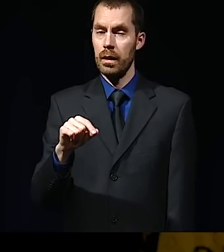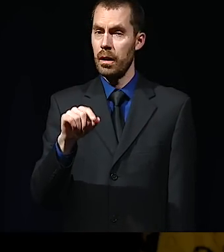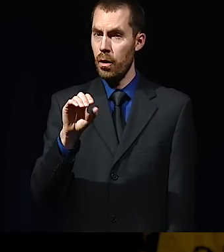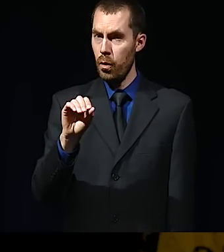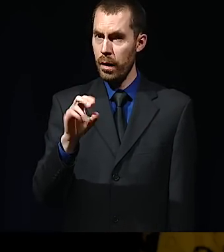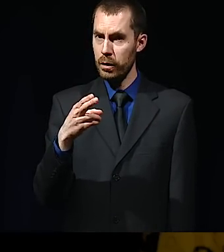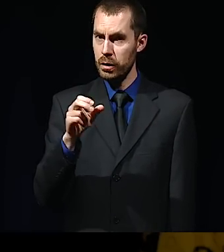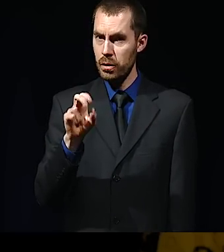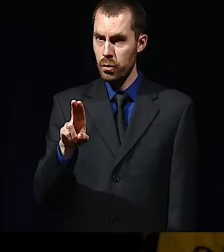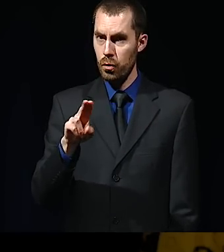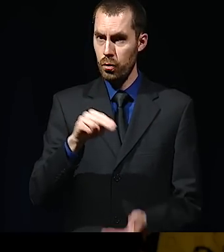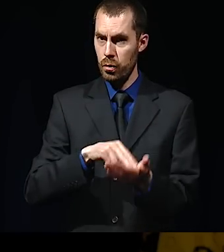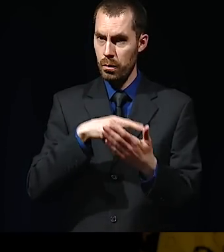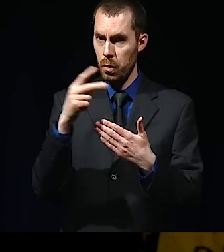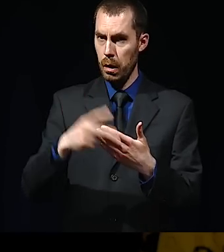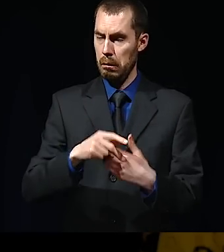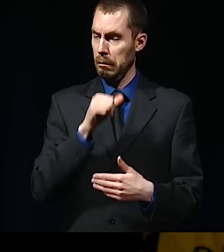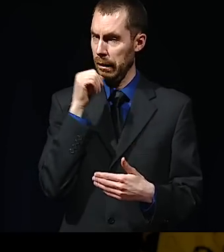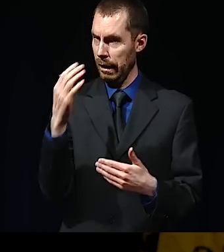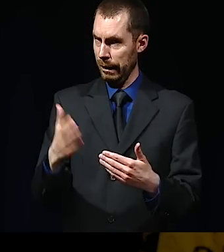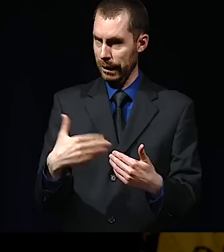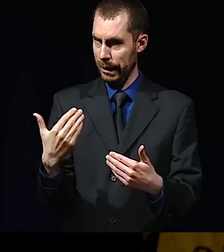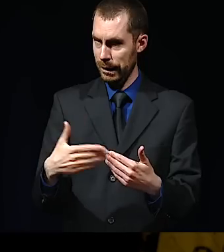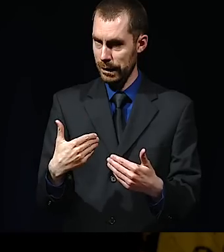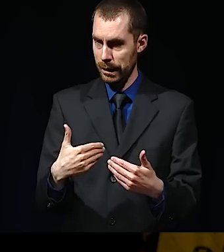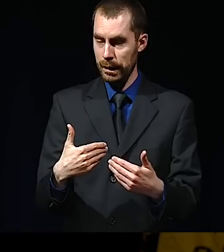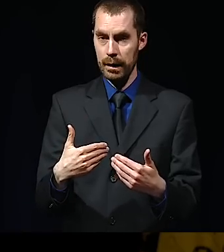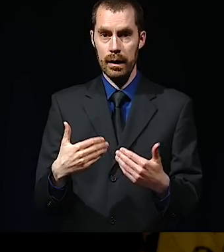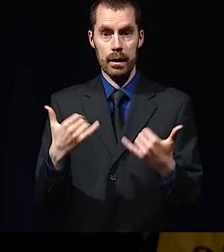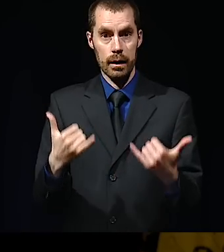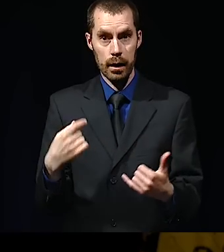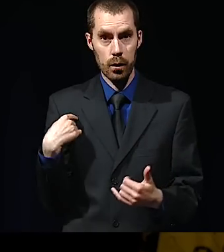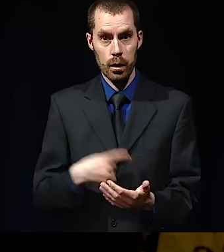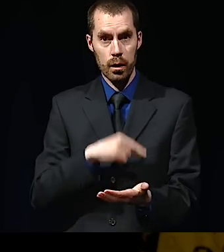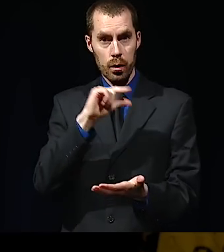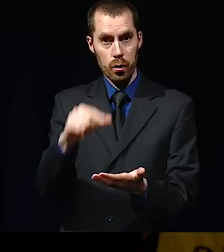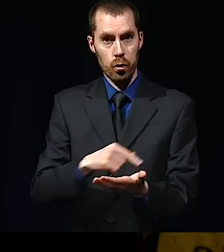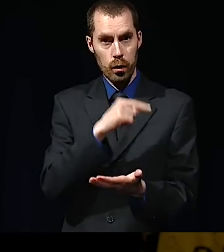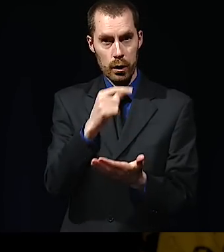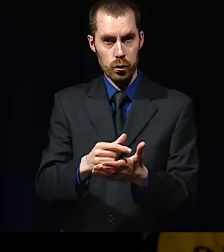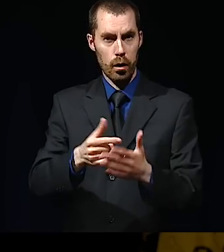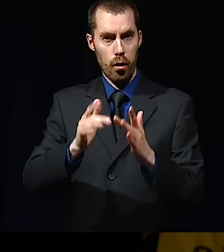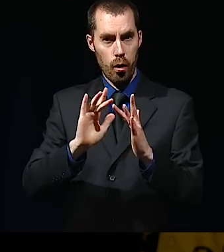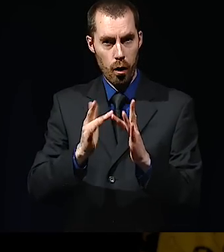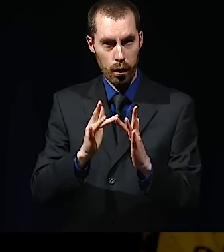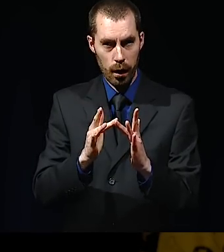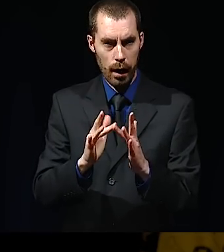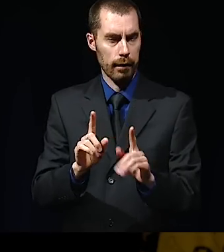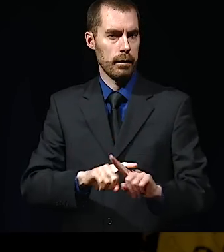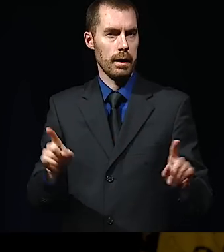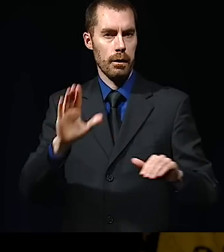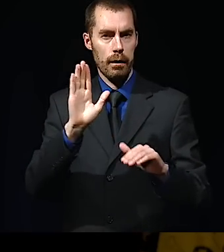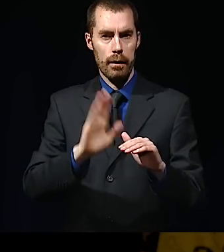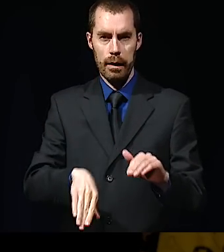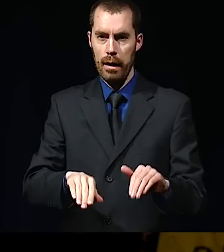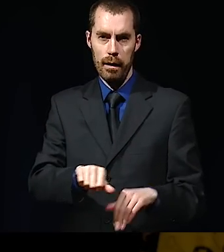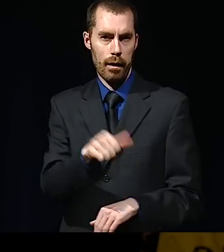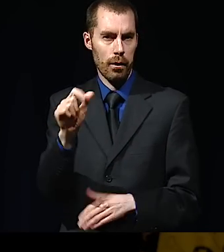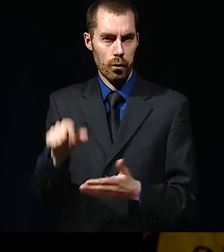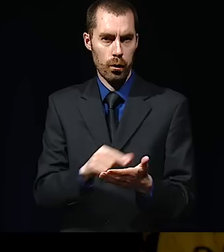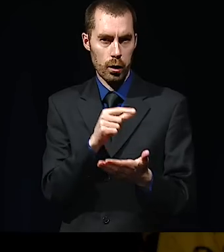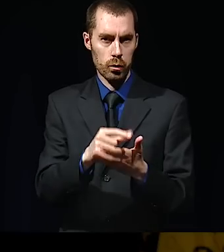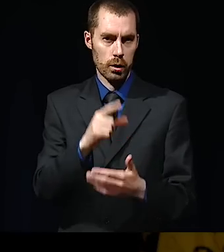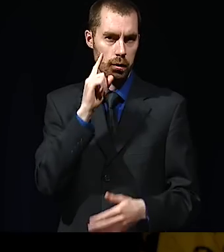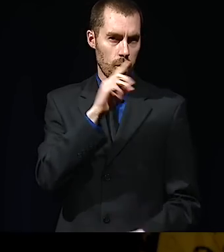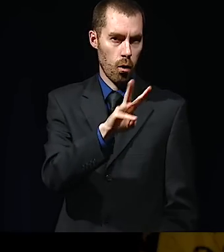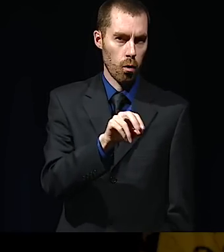rigorous nursing program was not easy, not to mention the fact that we are graduating virtually and unlike any other graduation in WU or